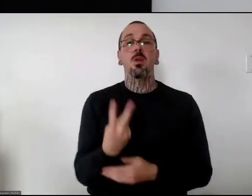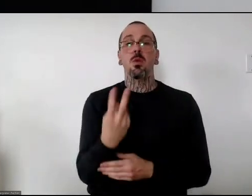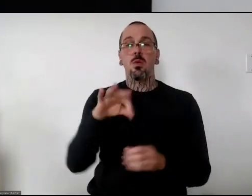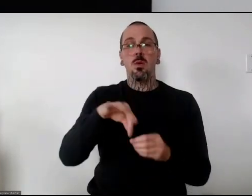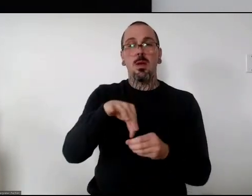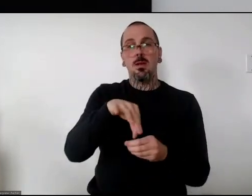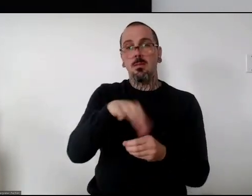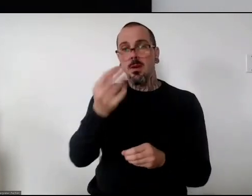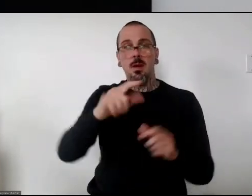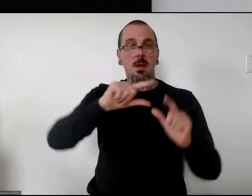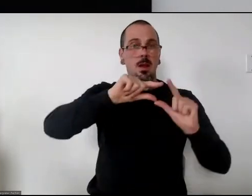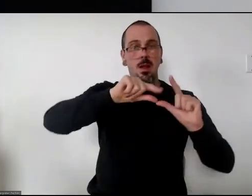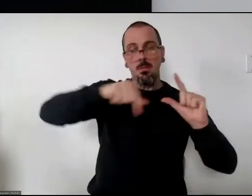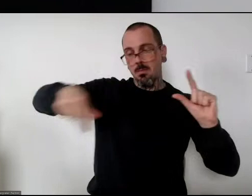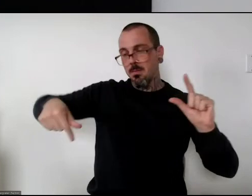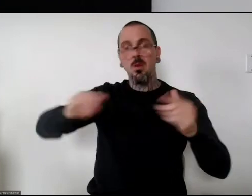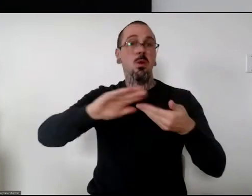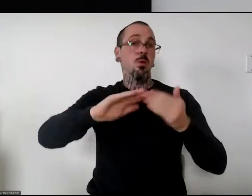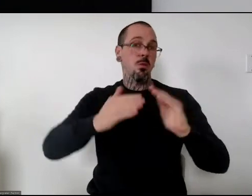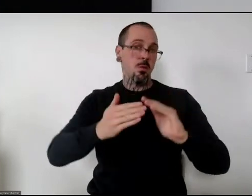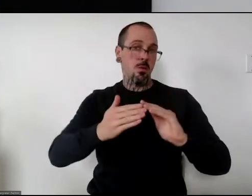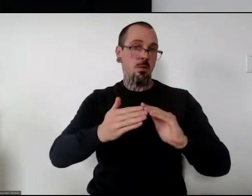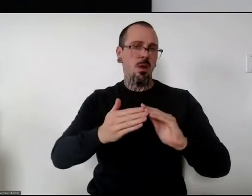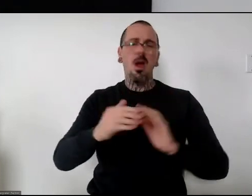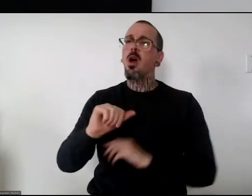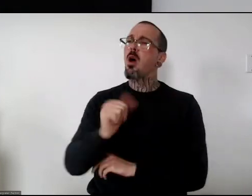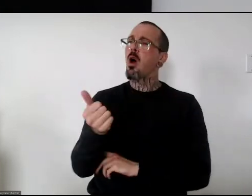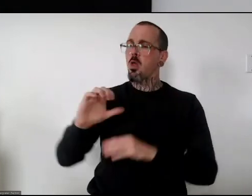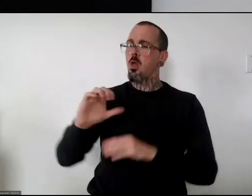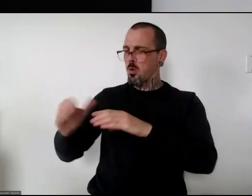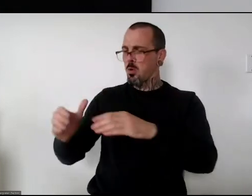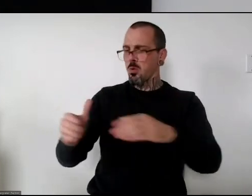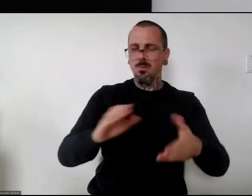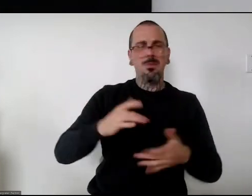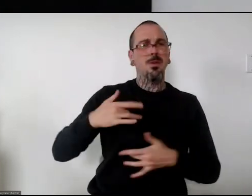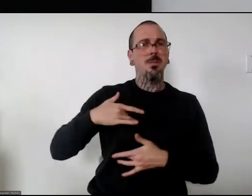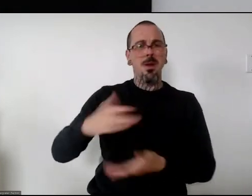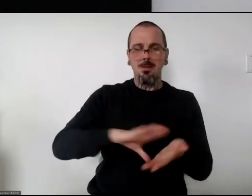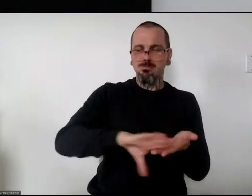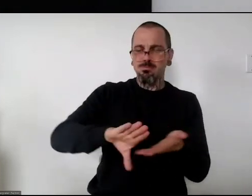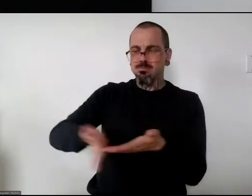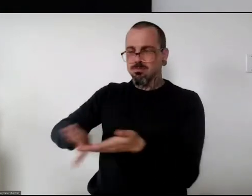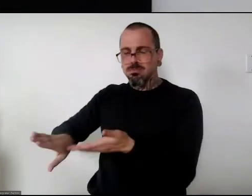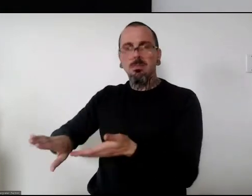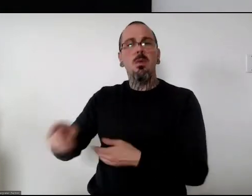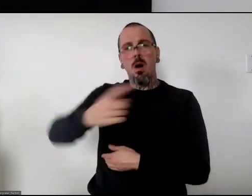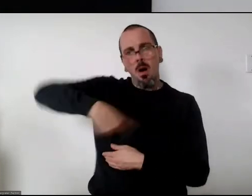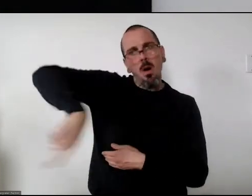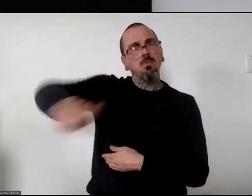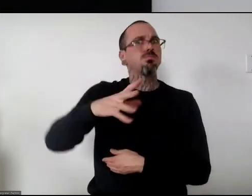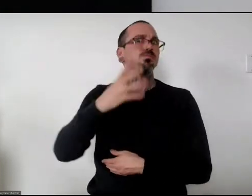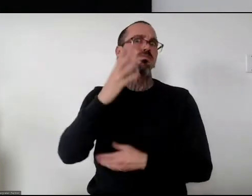LGBTQIA+ community and other marginalized groups experience violence in significant ways with